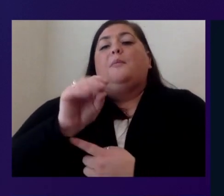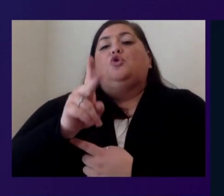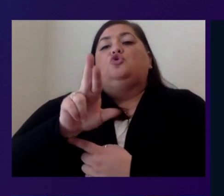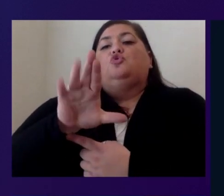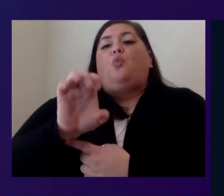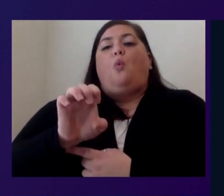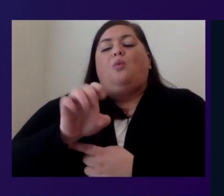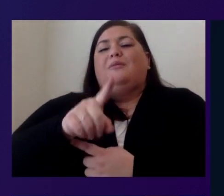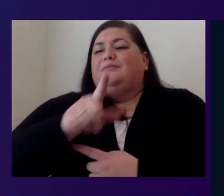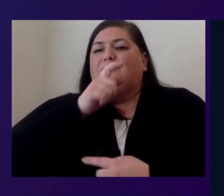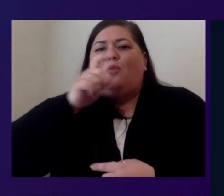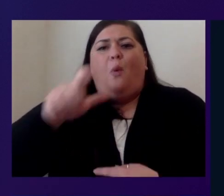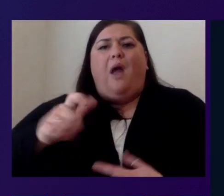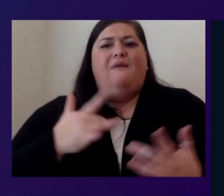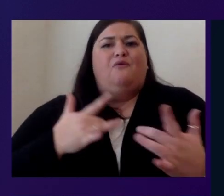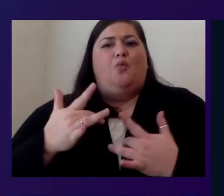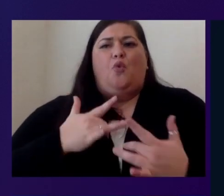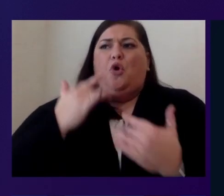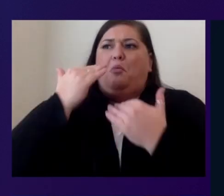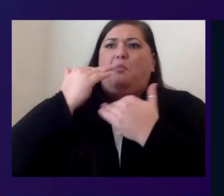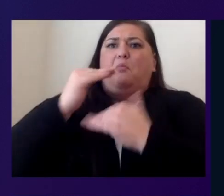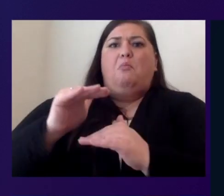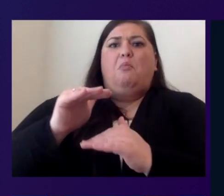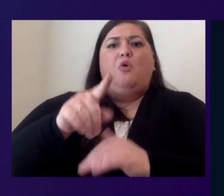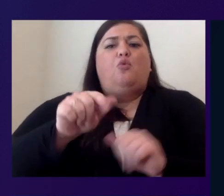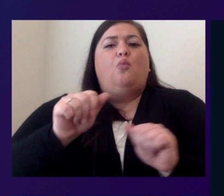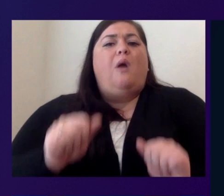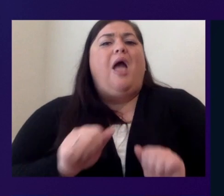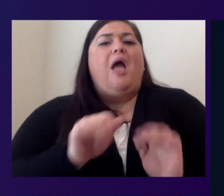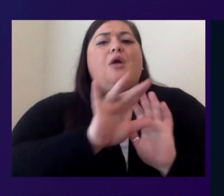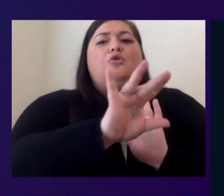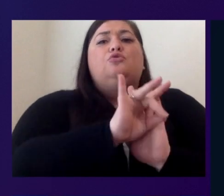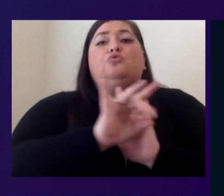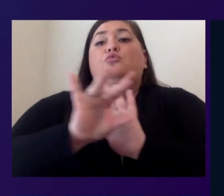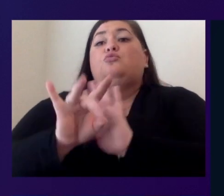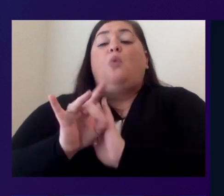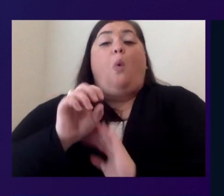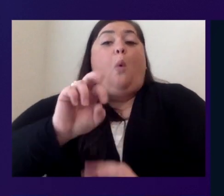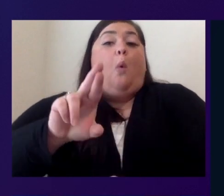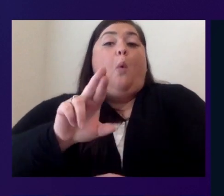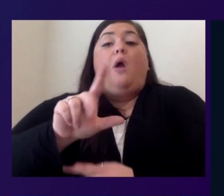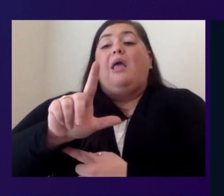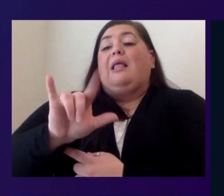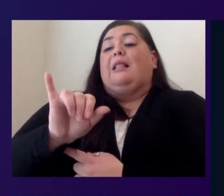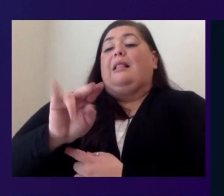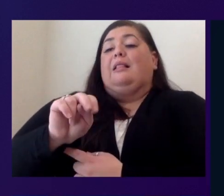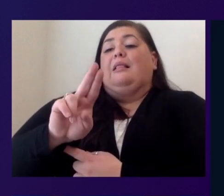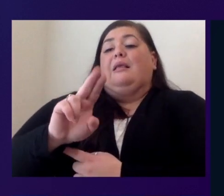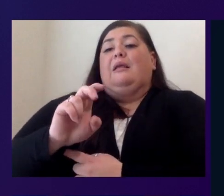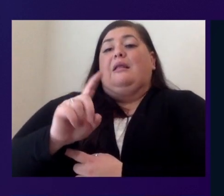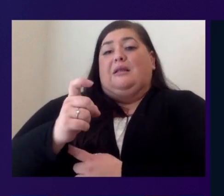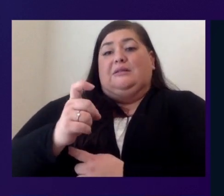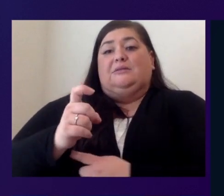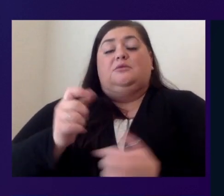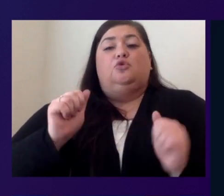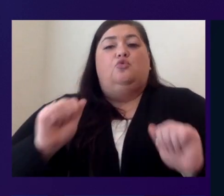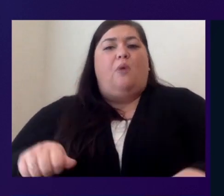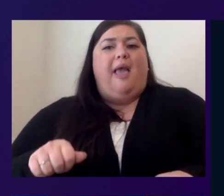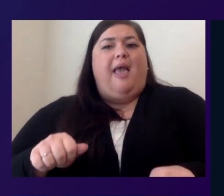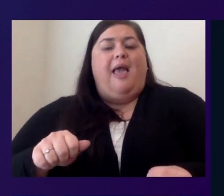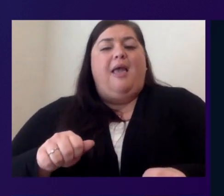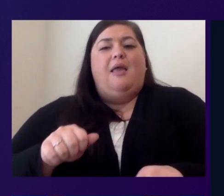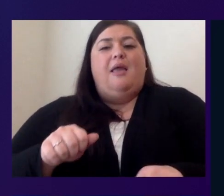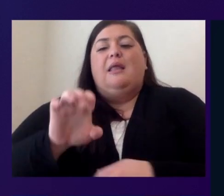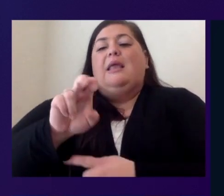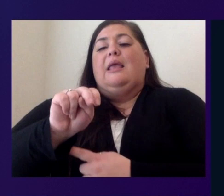have choices. You can choose Ubuntu or Amazon Linux to enable or to install your